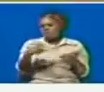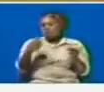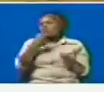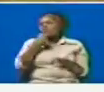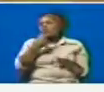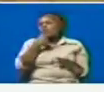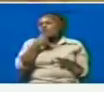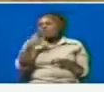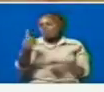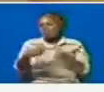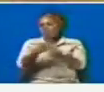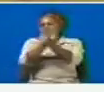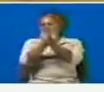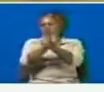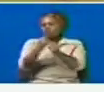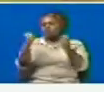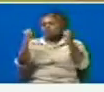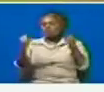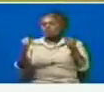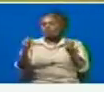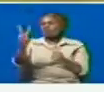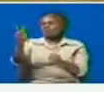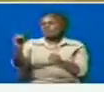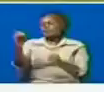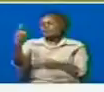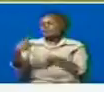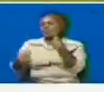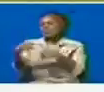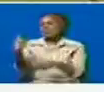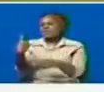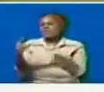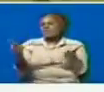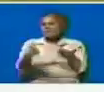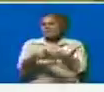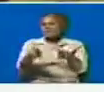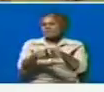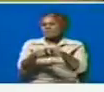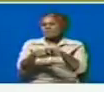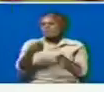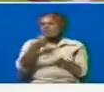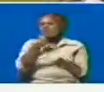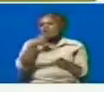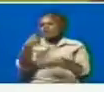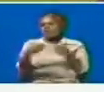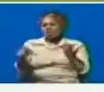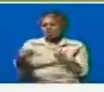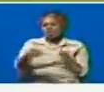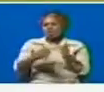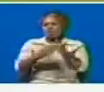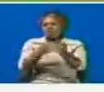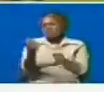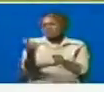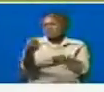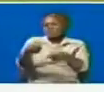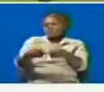lethal attack and a solid defence has seen them win 20 games this season. Meanwhile, Gor Mahia's dominance in the local league over the last few